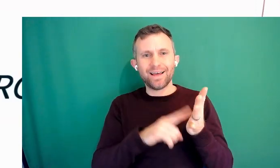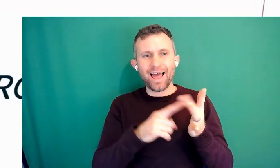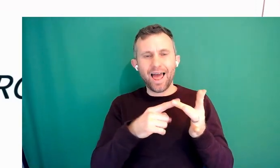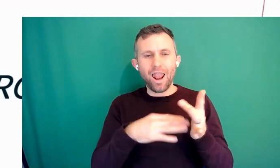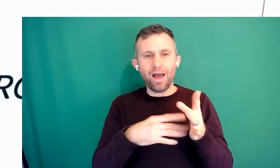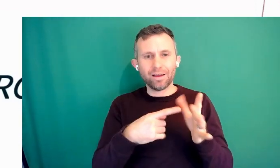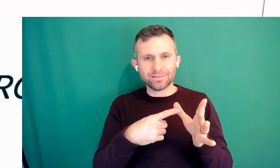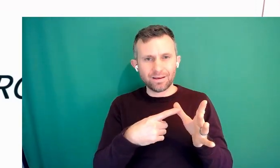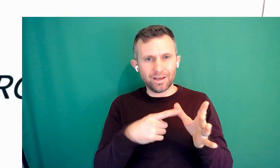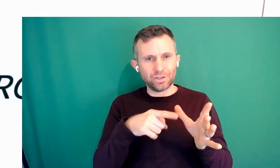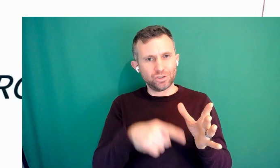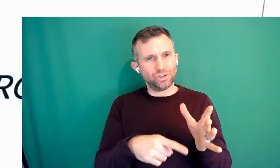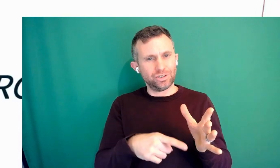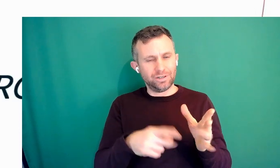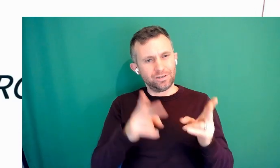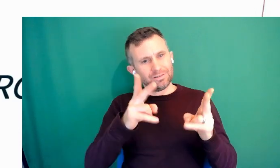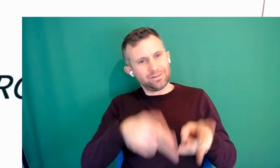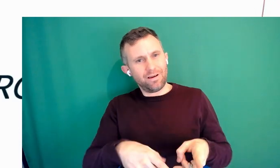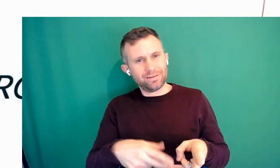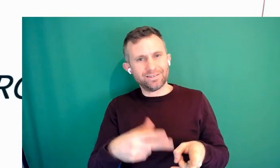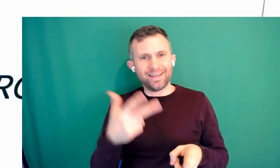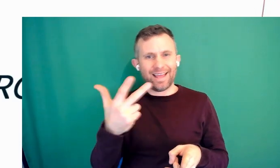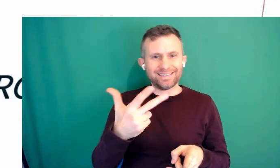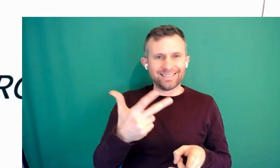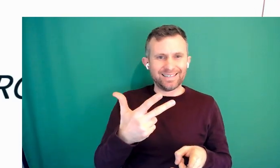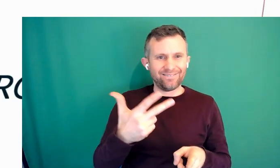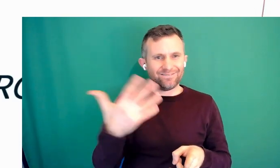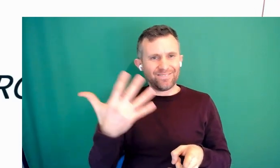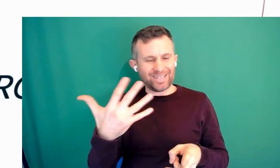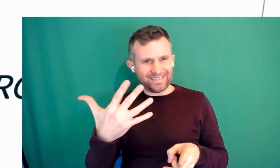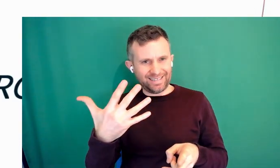Fields, and can be visited today.